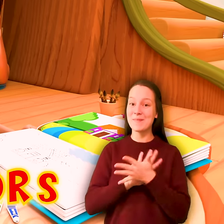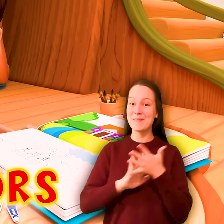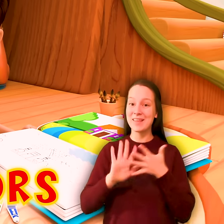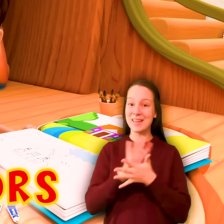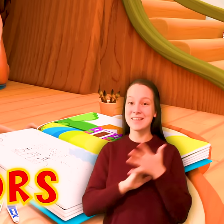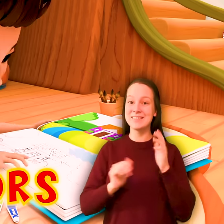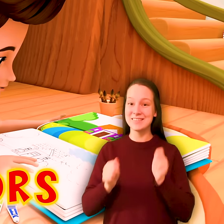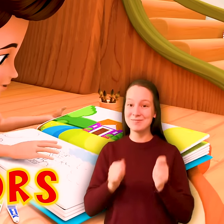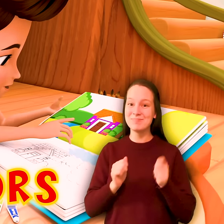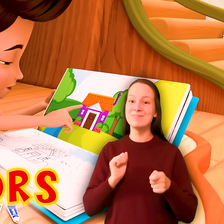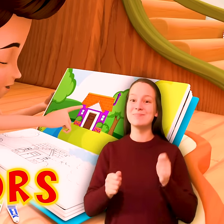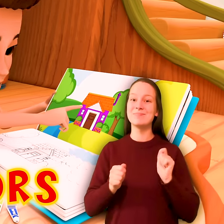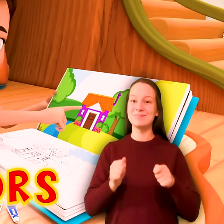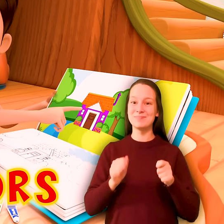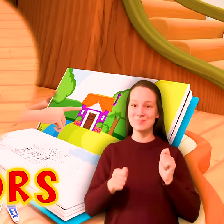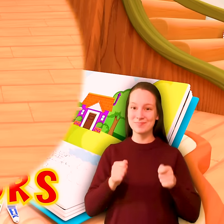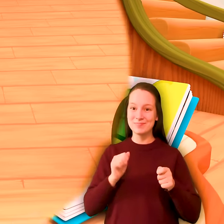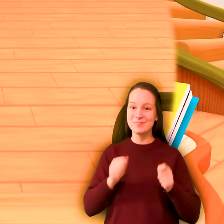mixing colors